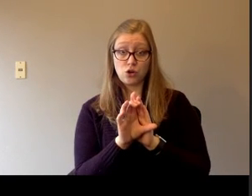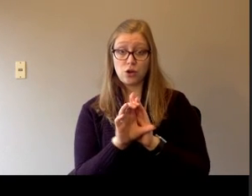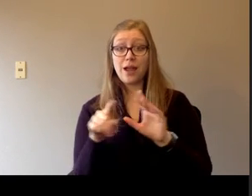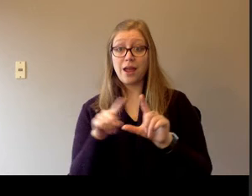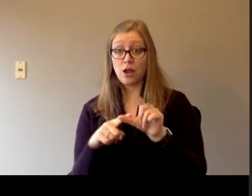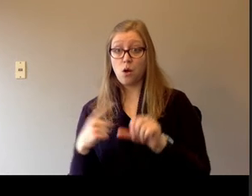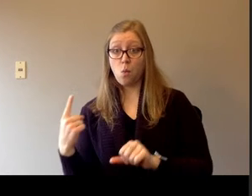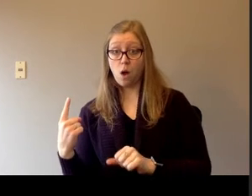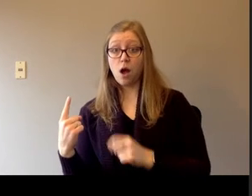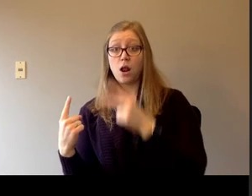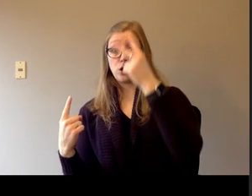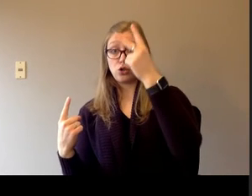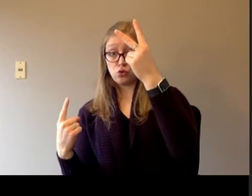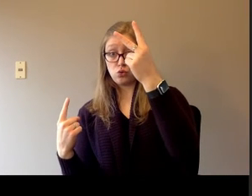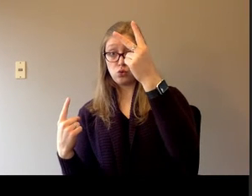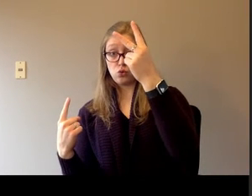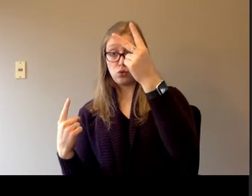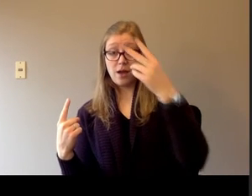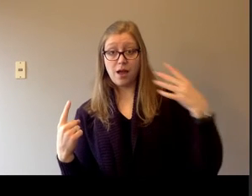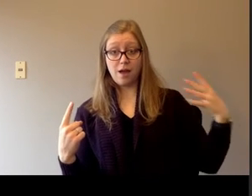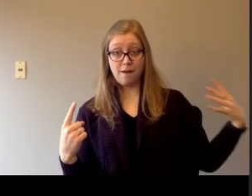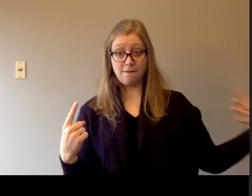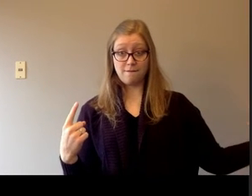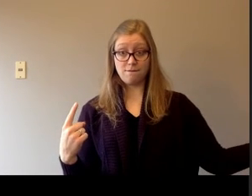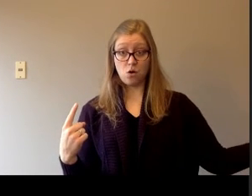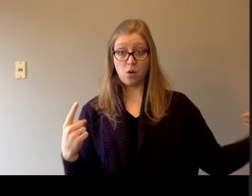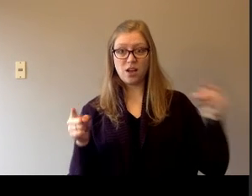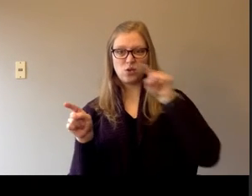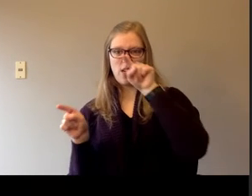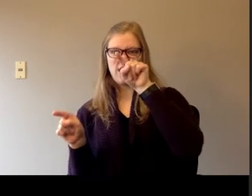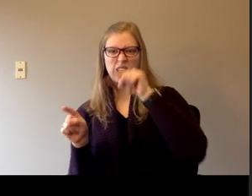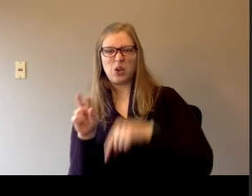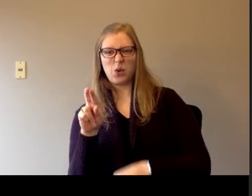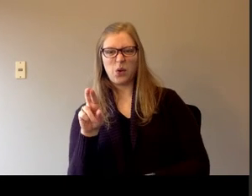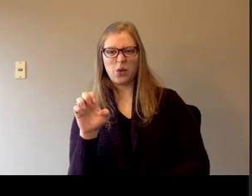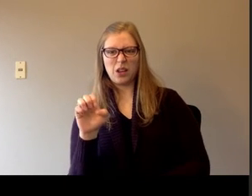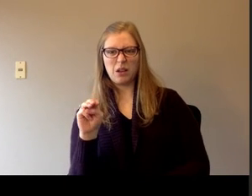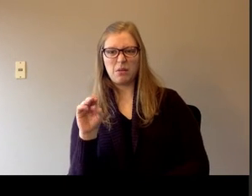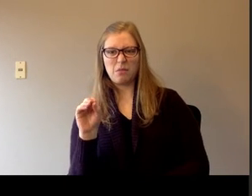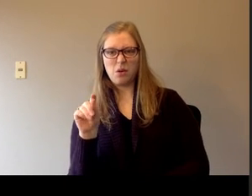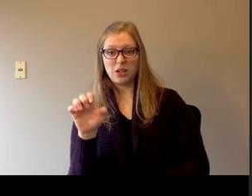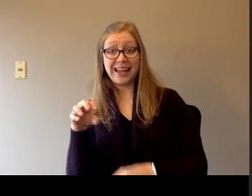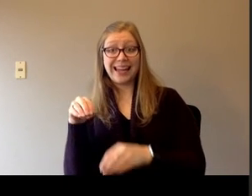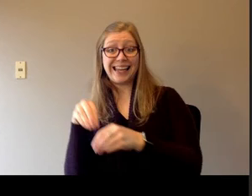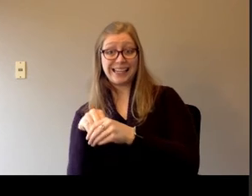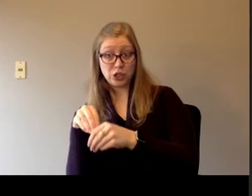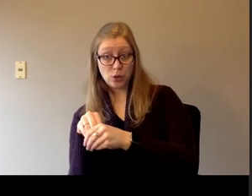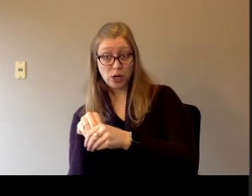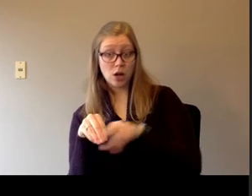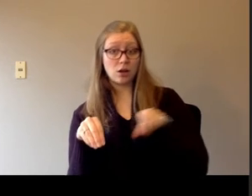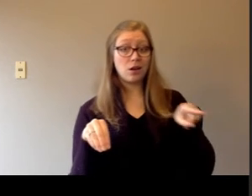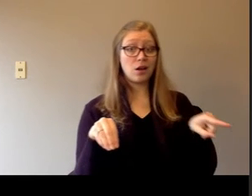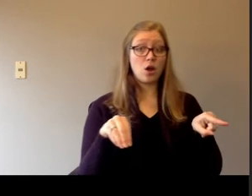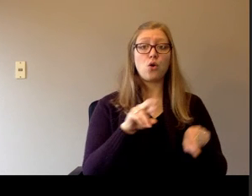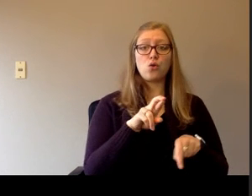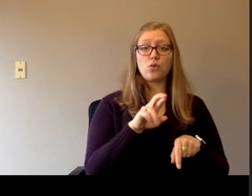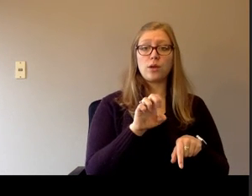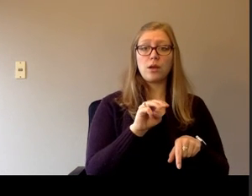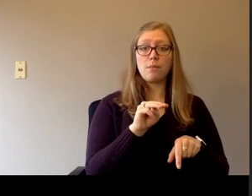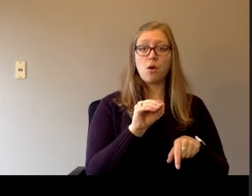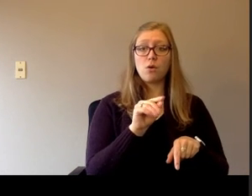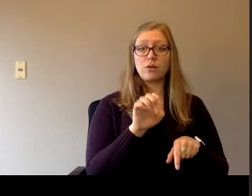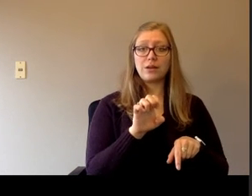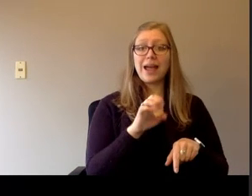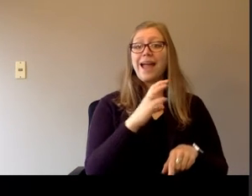and 2, and the remote exterior angle, angle 4. Turns out that if you add the remote interior